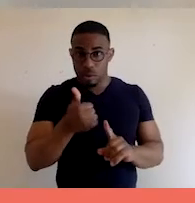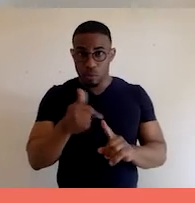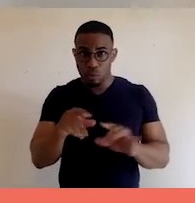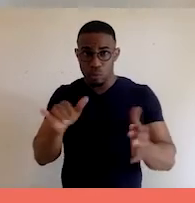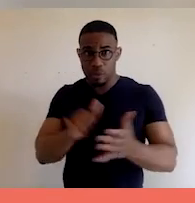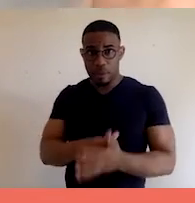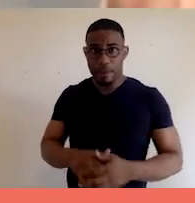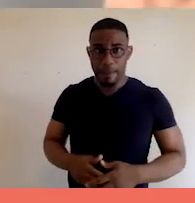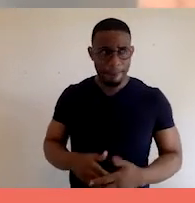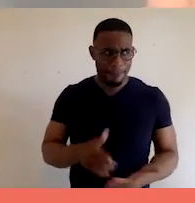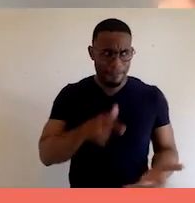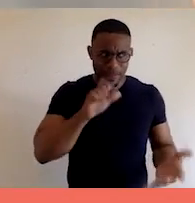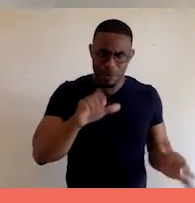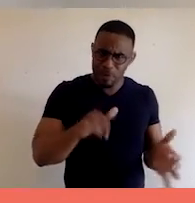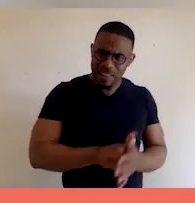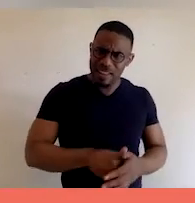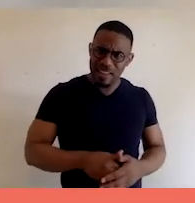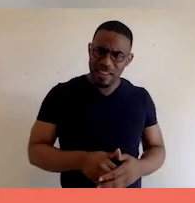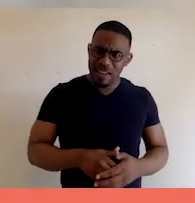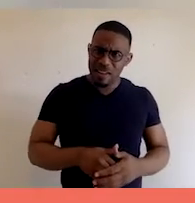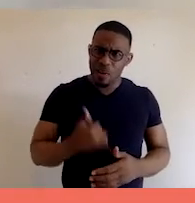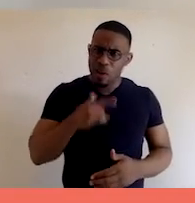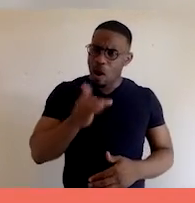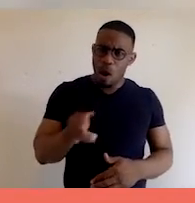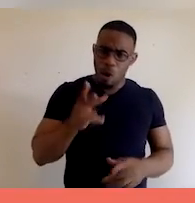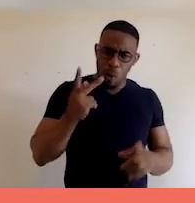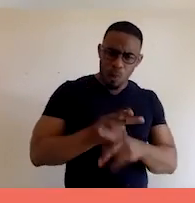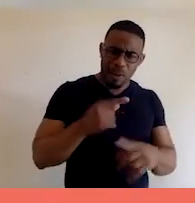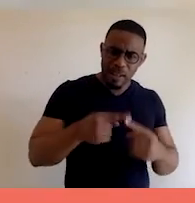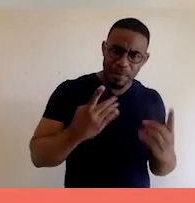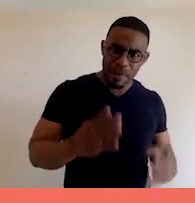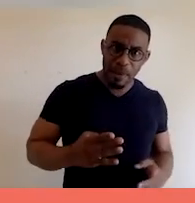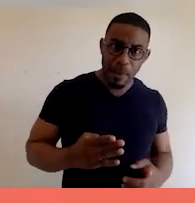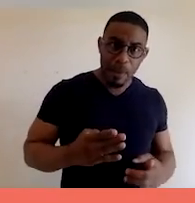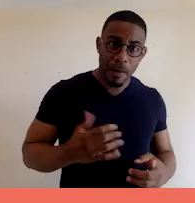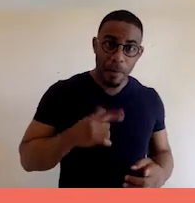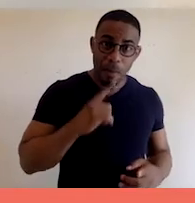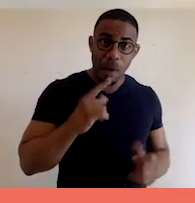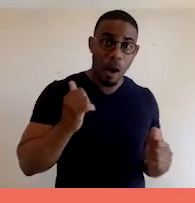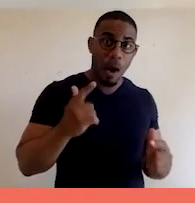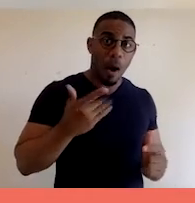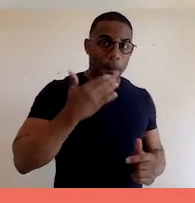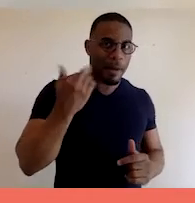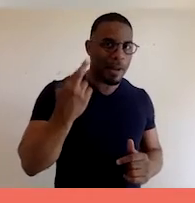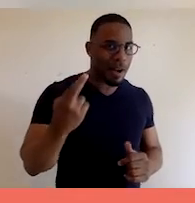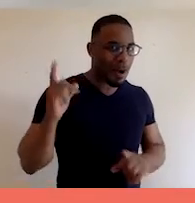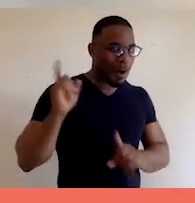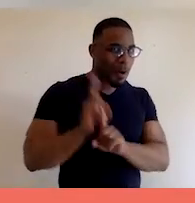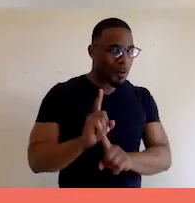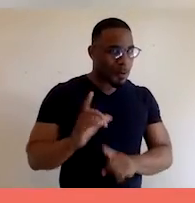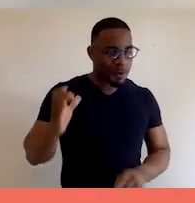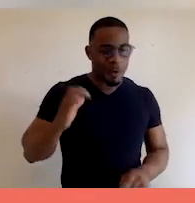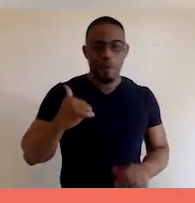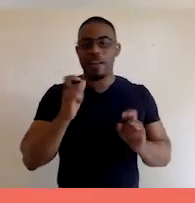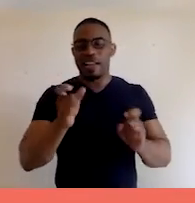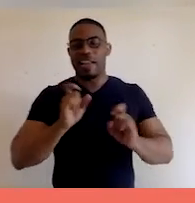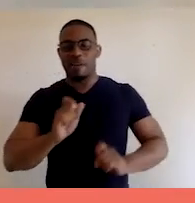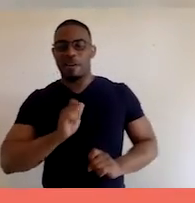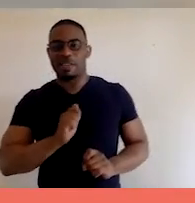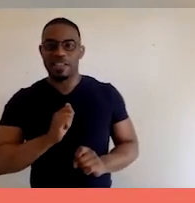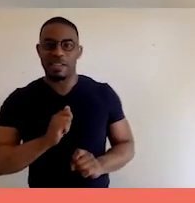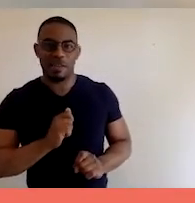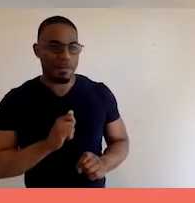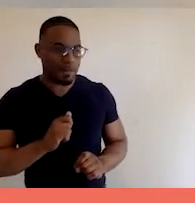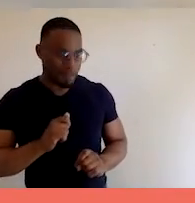do that. You don't need to do that. We're our own worst enemy, but we're our own best coach. We can give ourselves